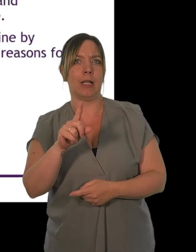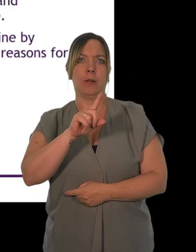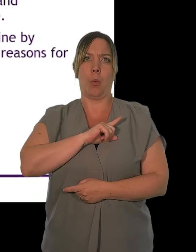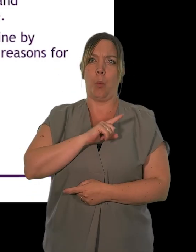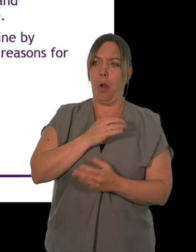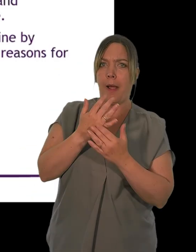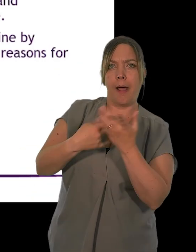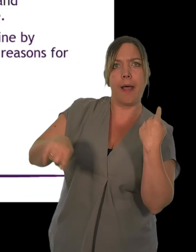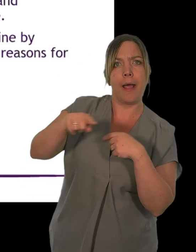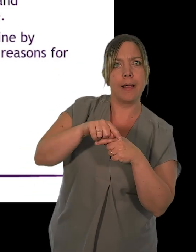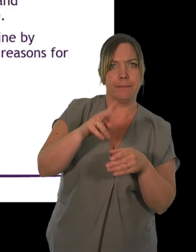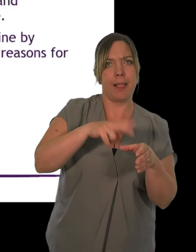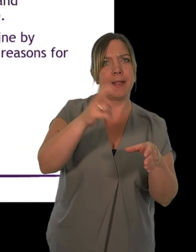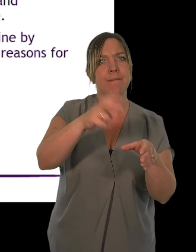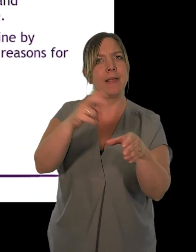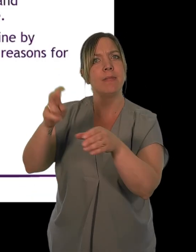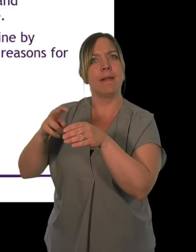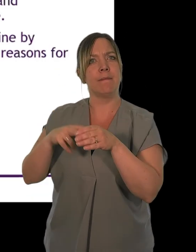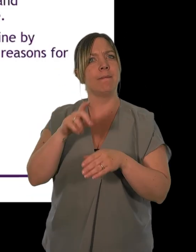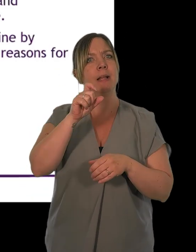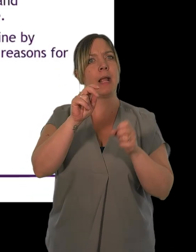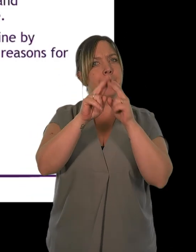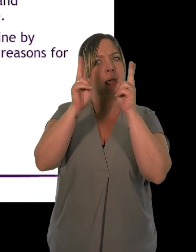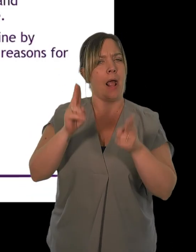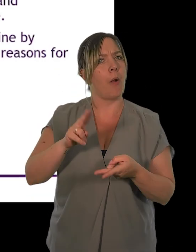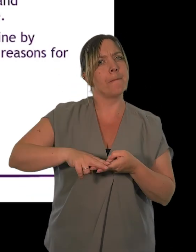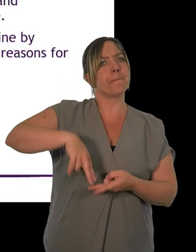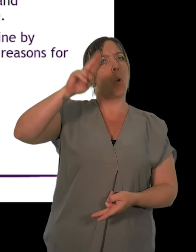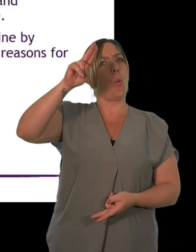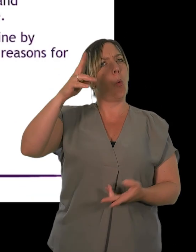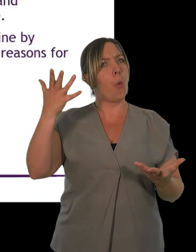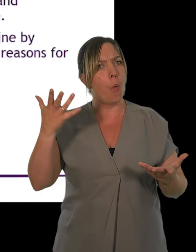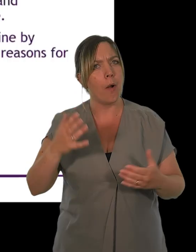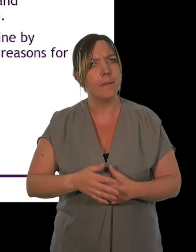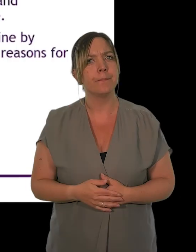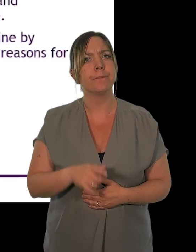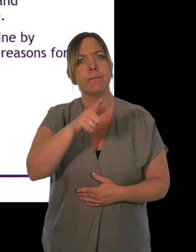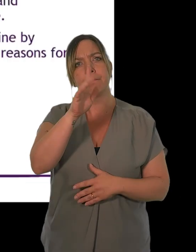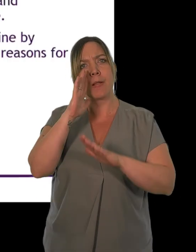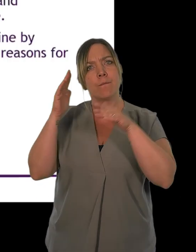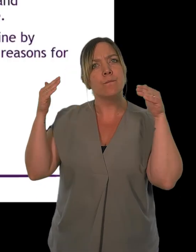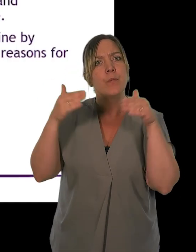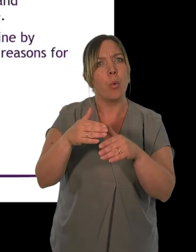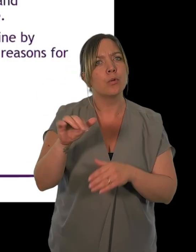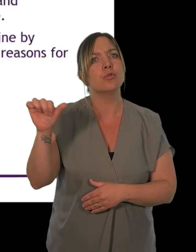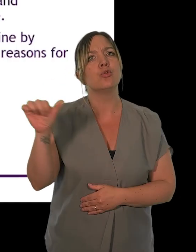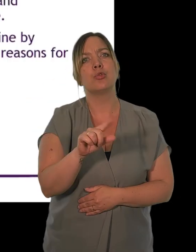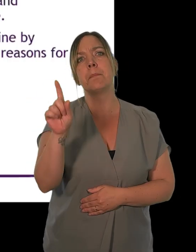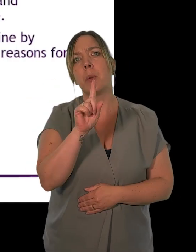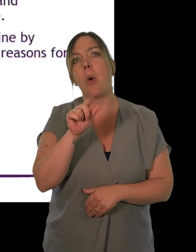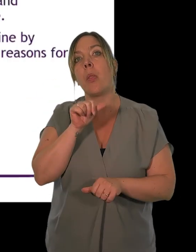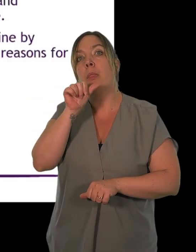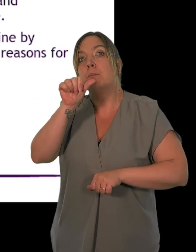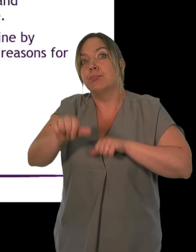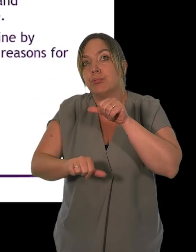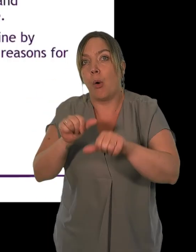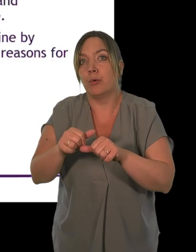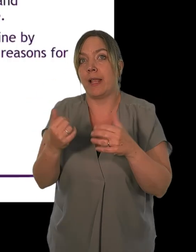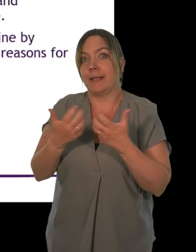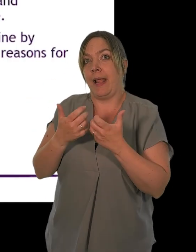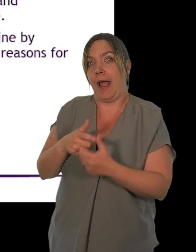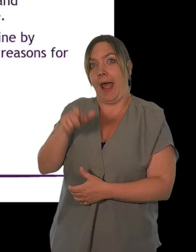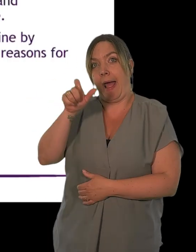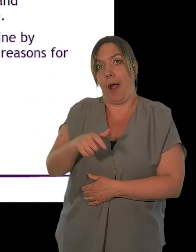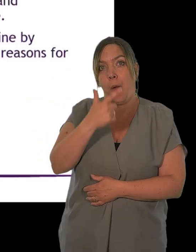You should not discuss why employee turnover has increased, and you should not discuss how employee